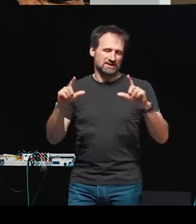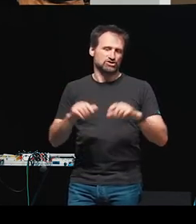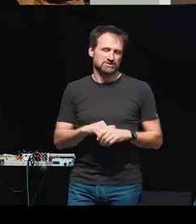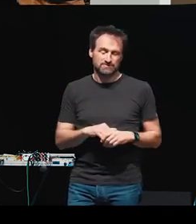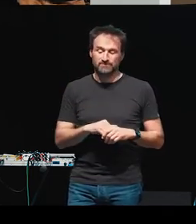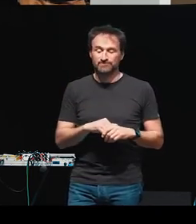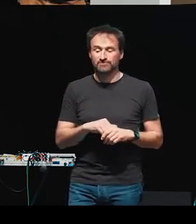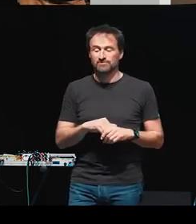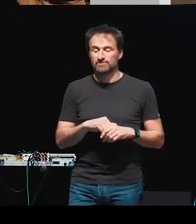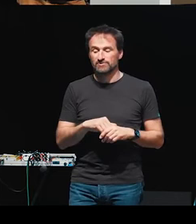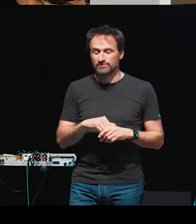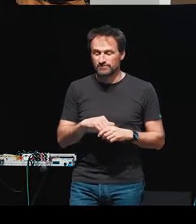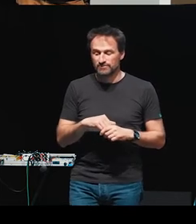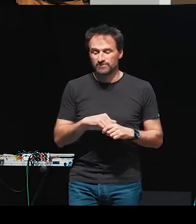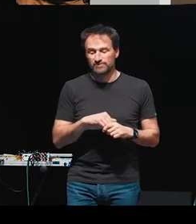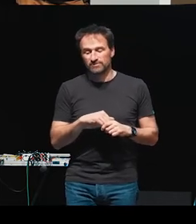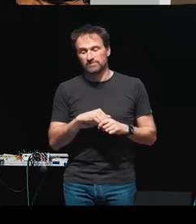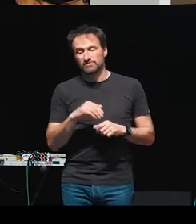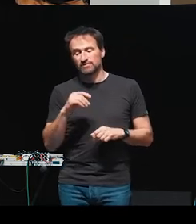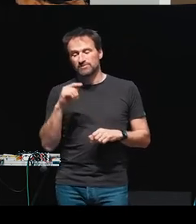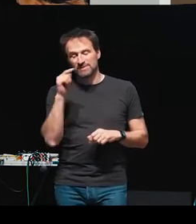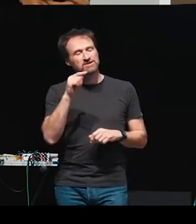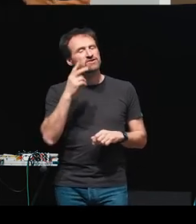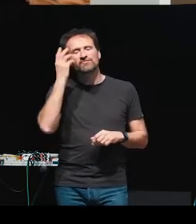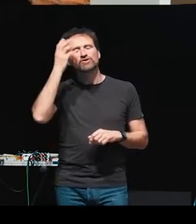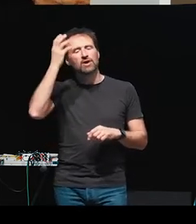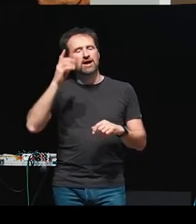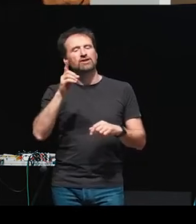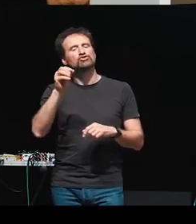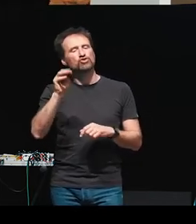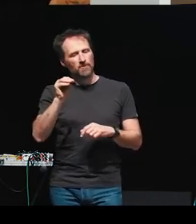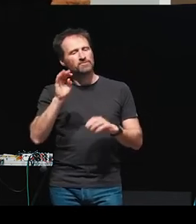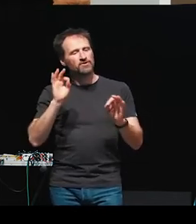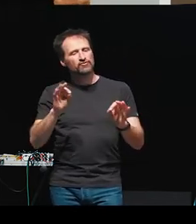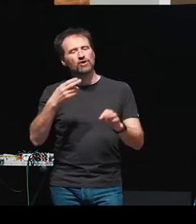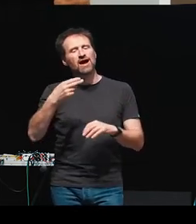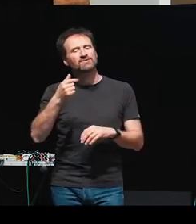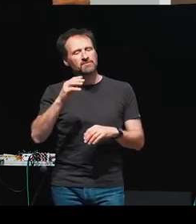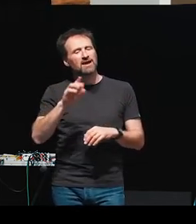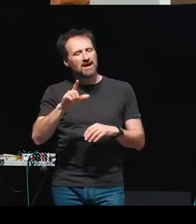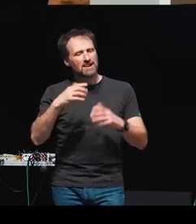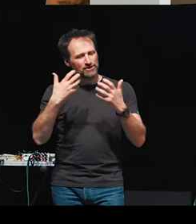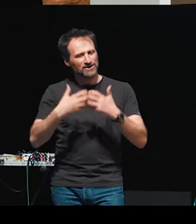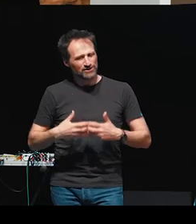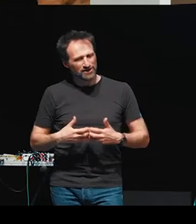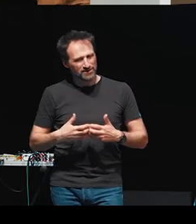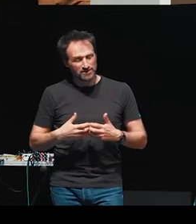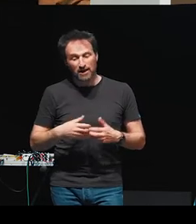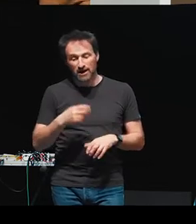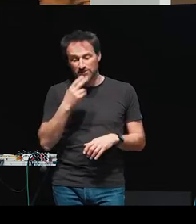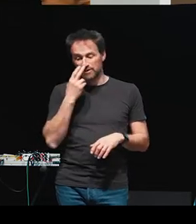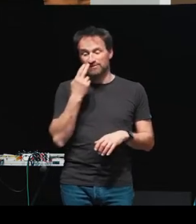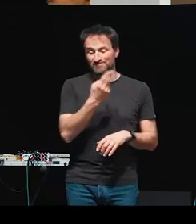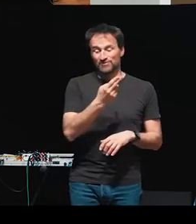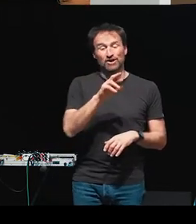like React, it uses a virtual DOM for rendering HTML. But contrary to React, we have no special